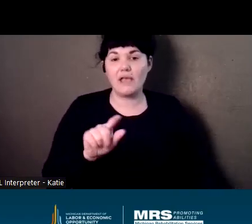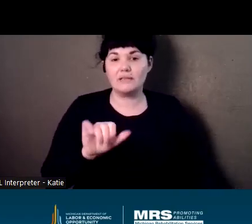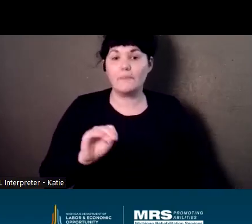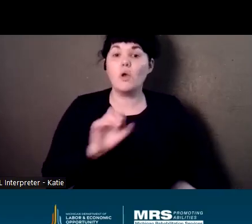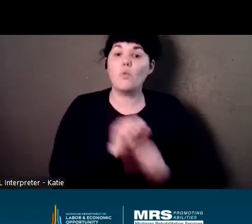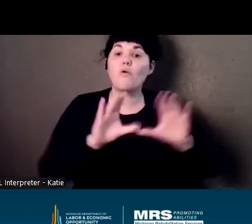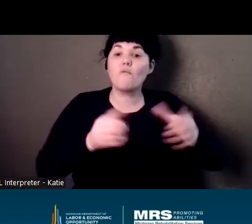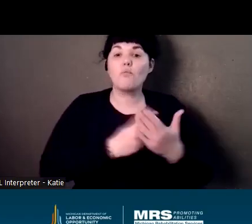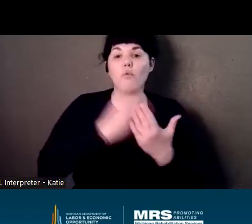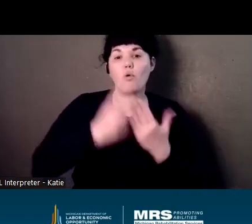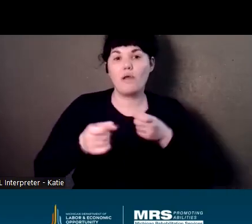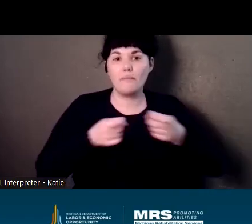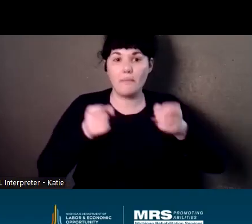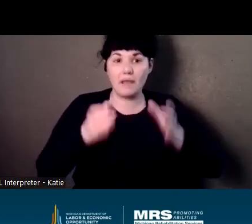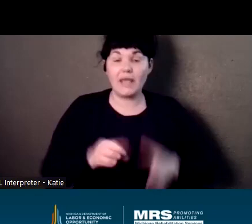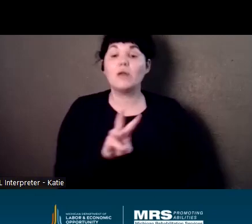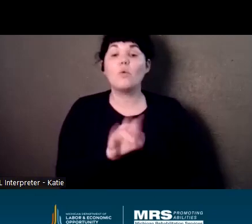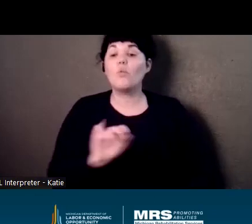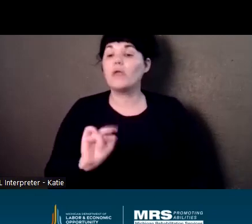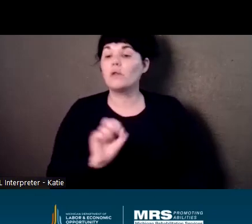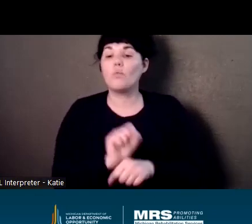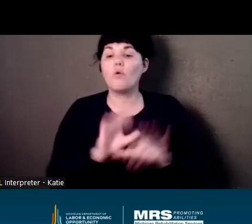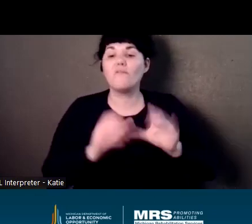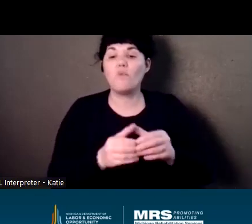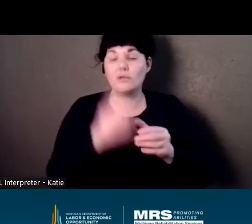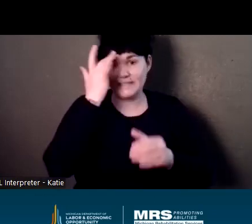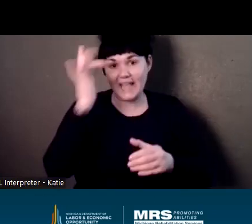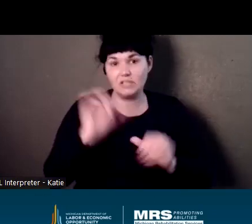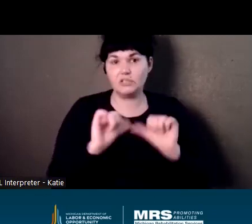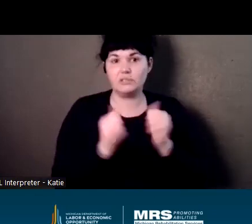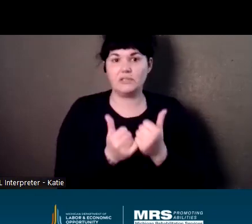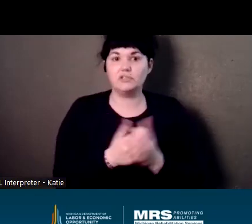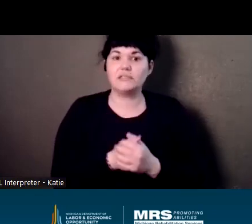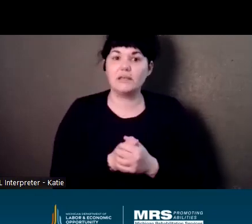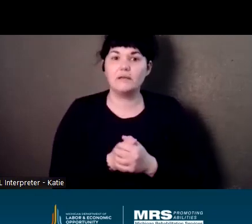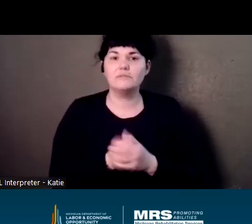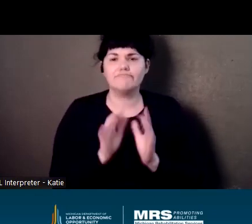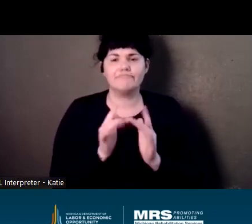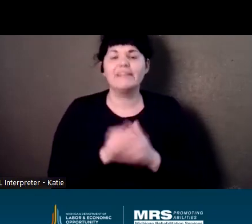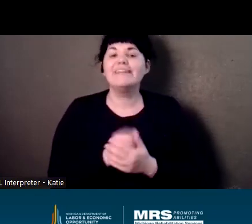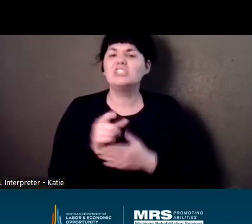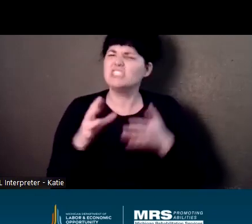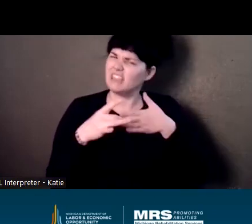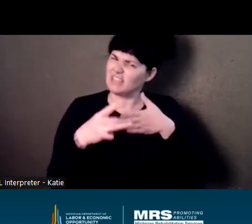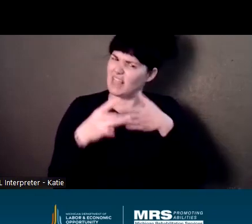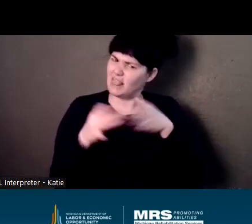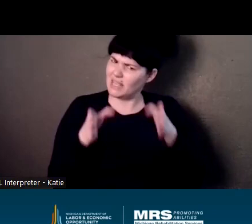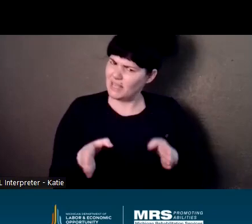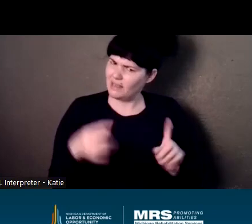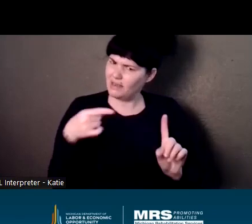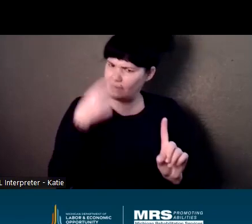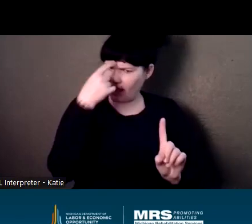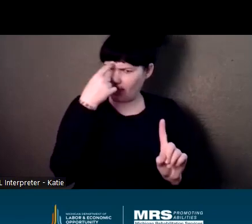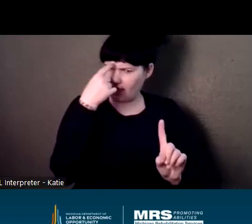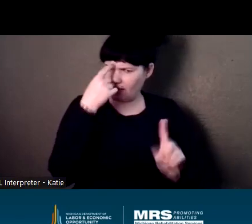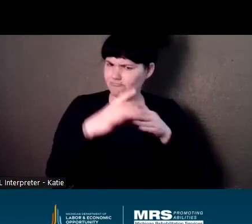WIN, or the Workforce Intelligence Agency. And she is the lead, I think, of the